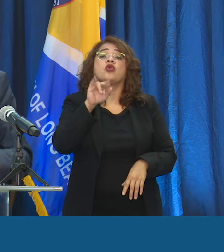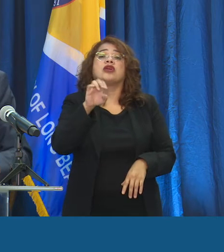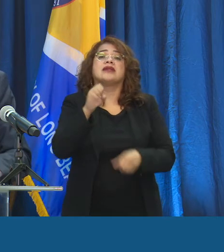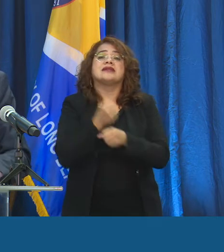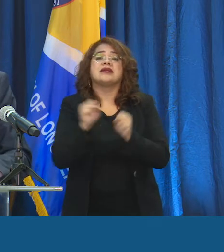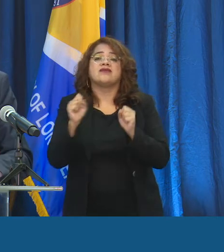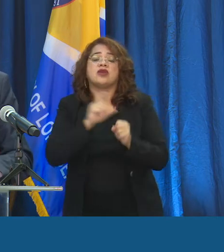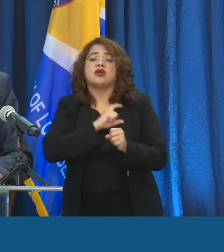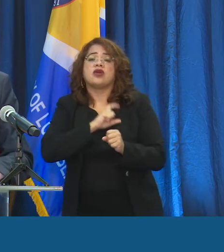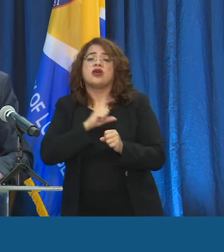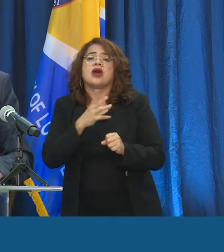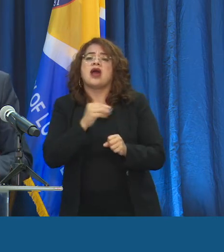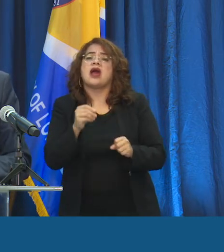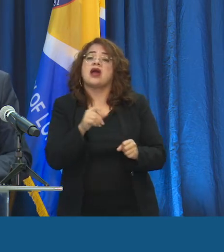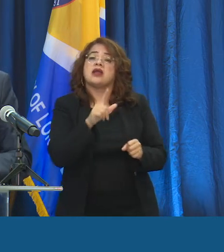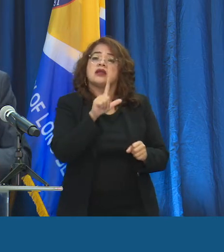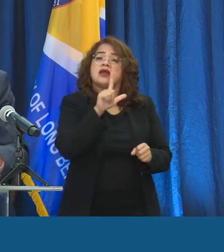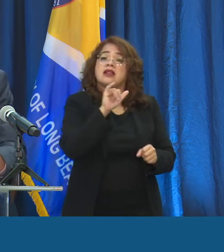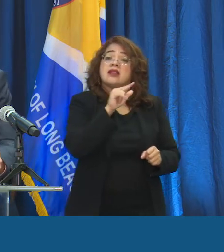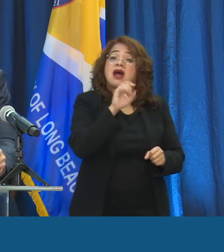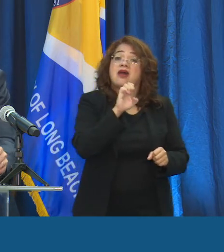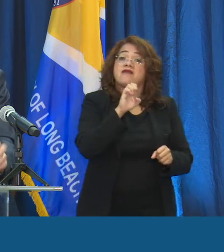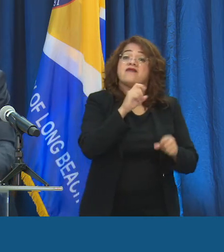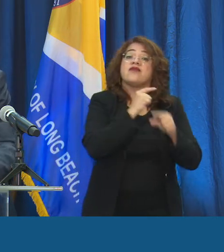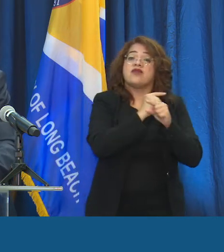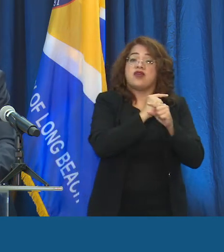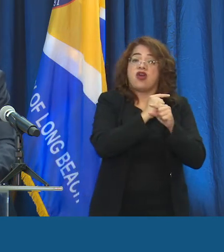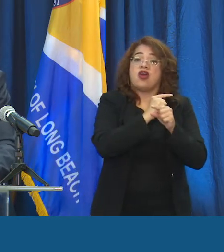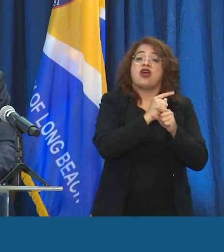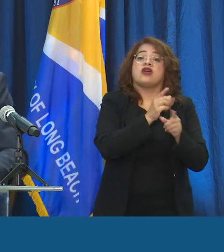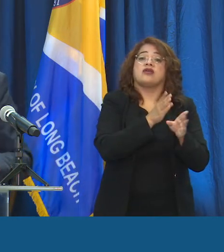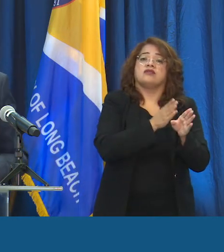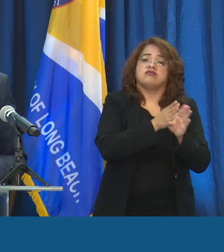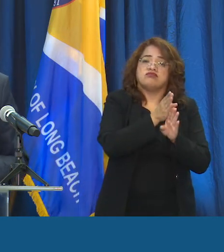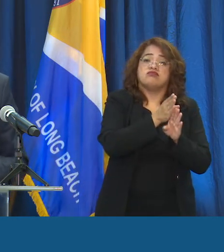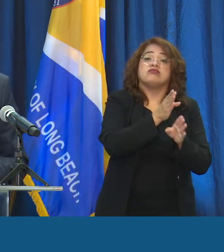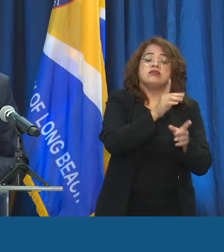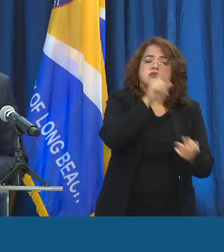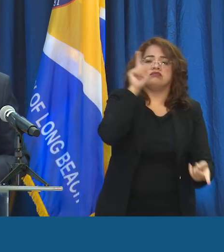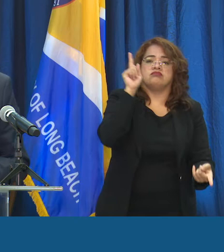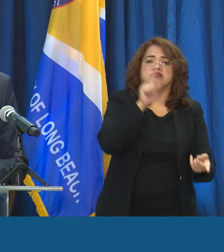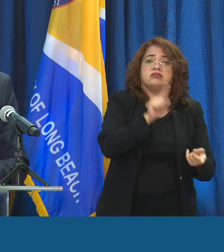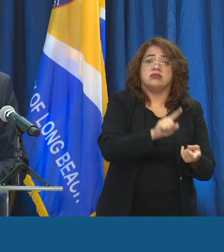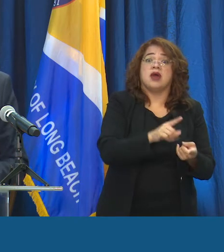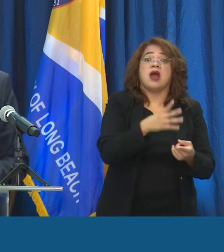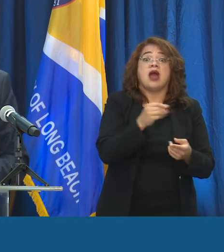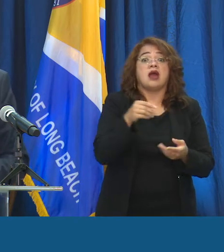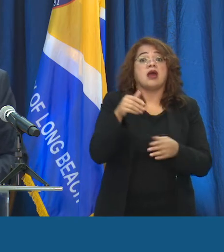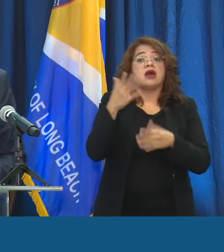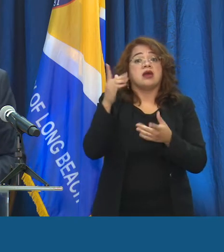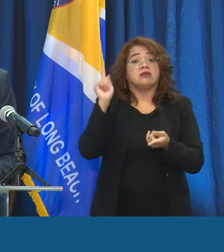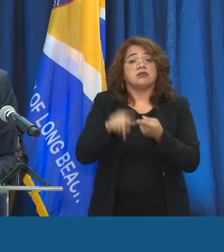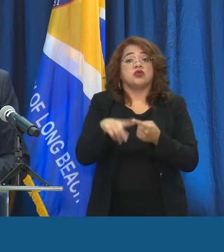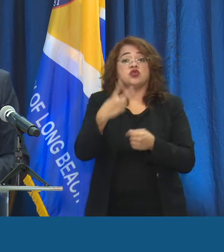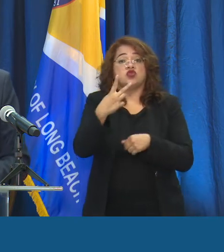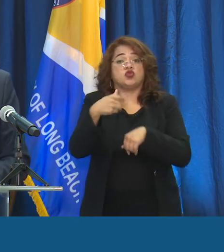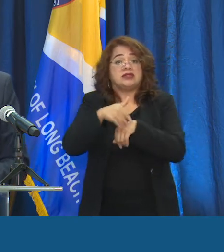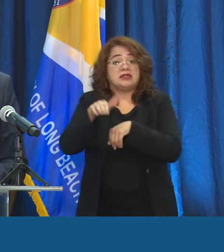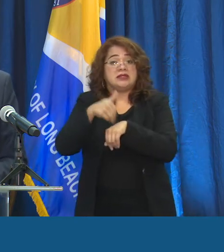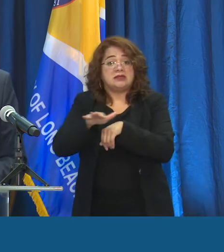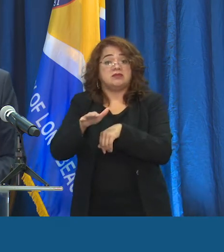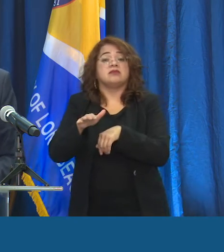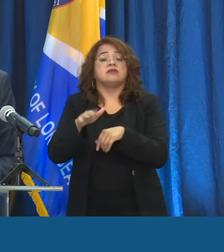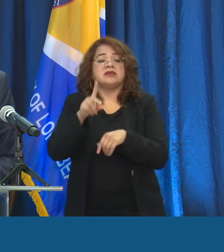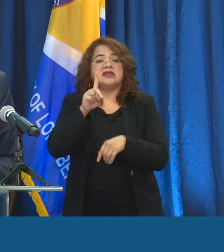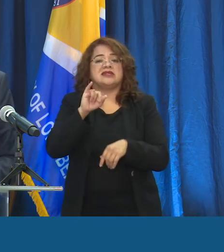some non-career lifeguard hours. And in disaster preparedness, we are reducing 2 dispatcher positions. We always look where we